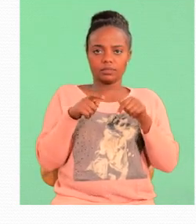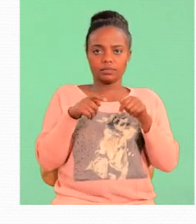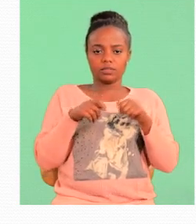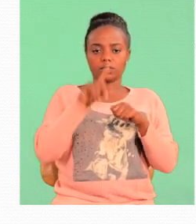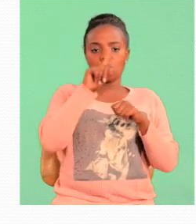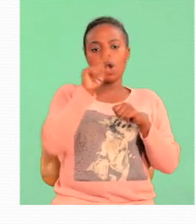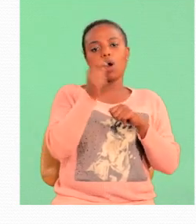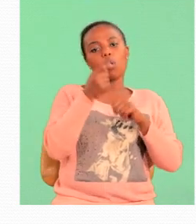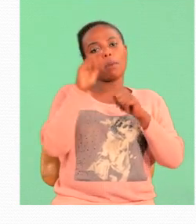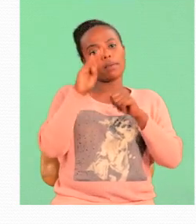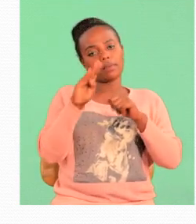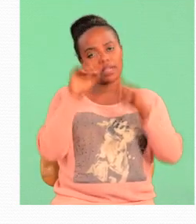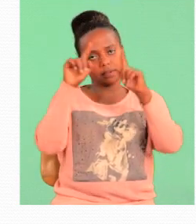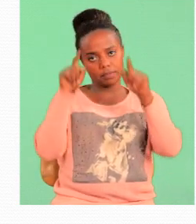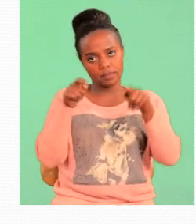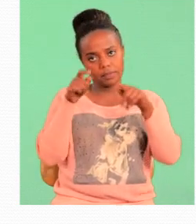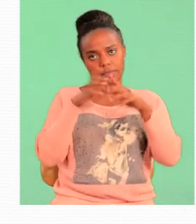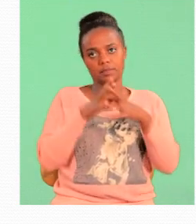1 comma B,